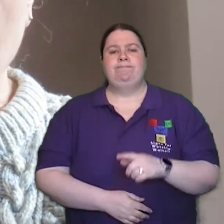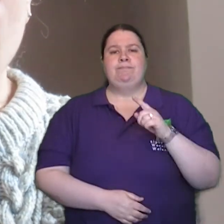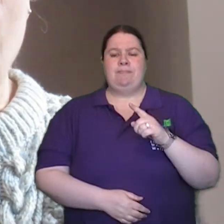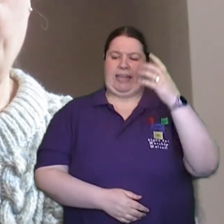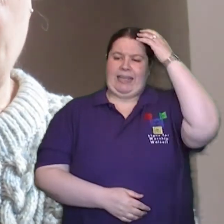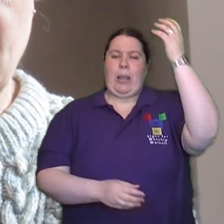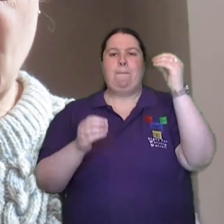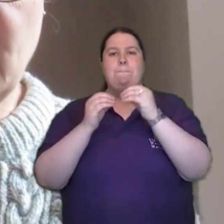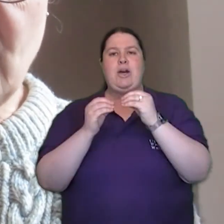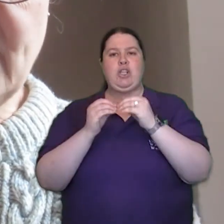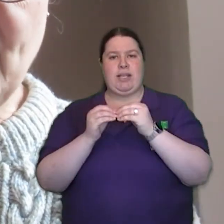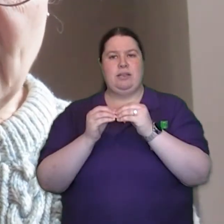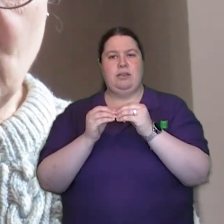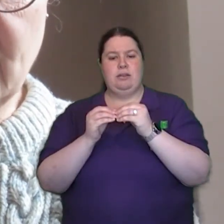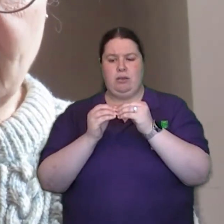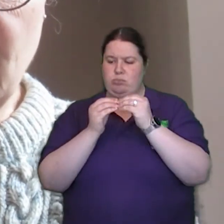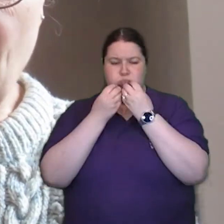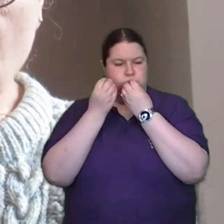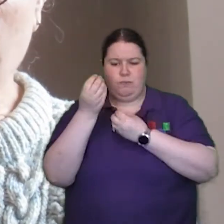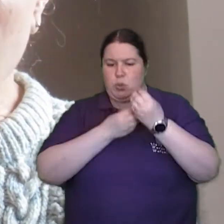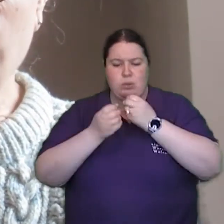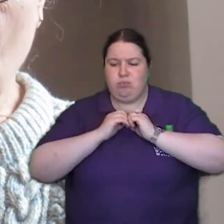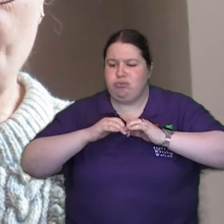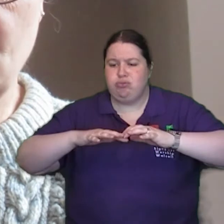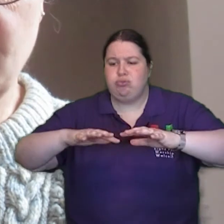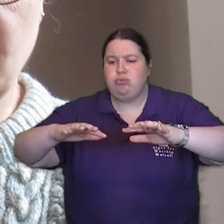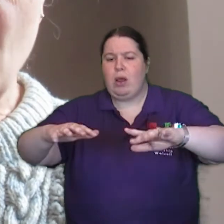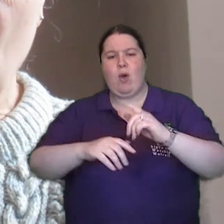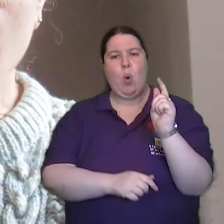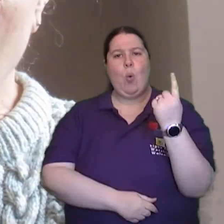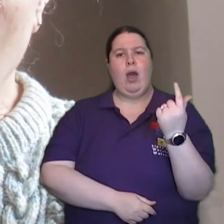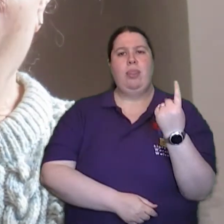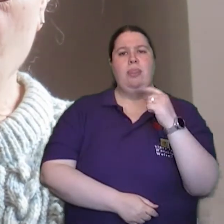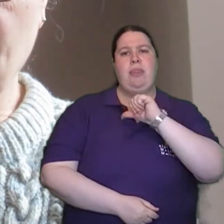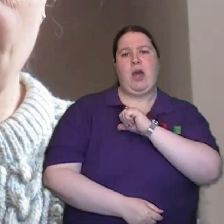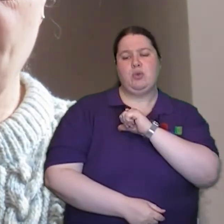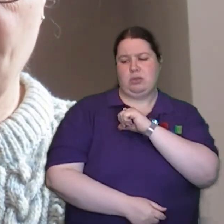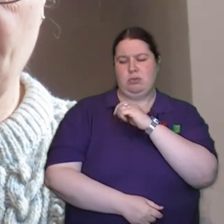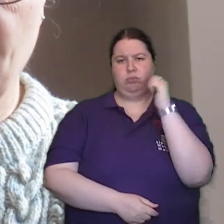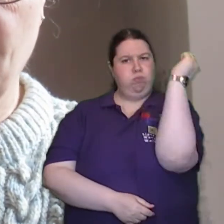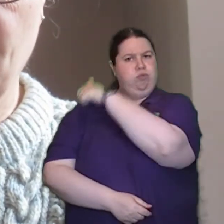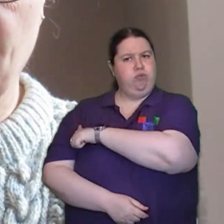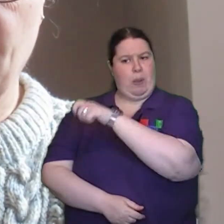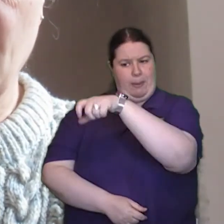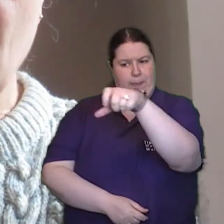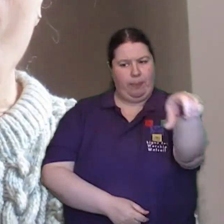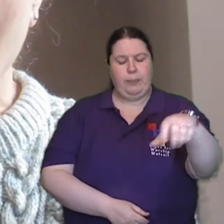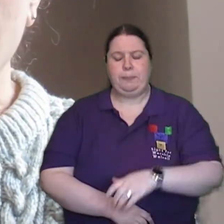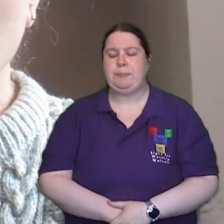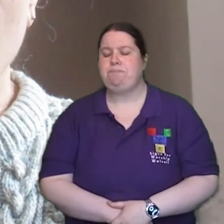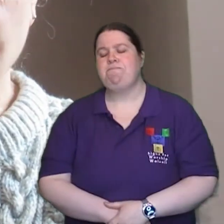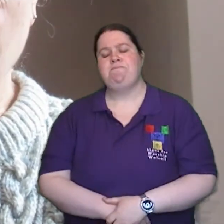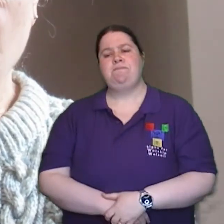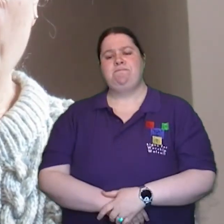King Belshazzar gave a great banquet for 1,000 of his nobles and drank wine with them.